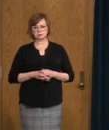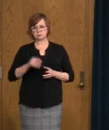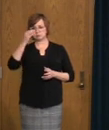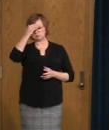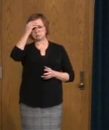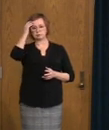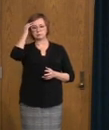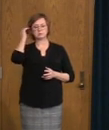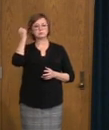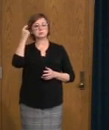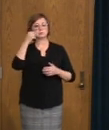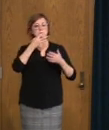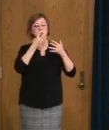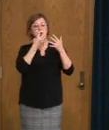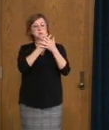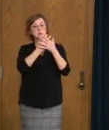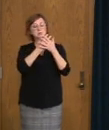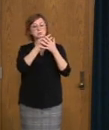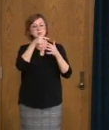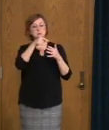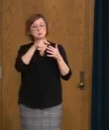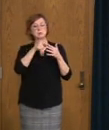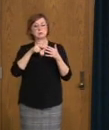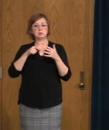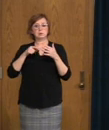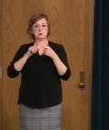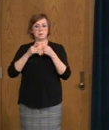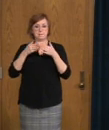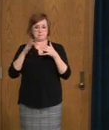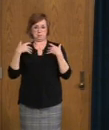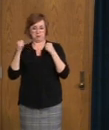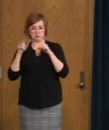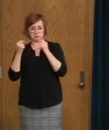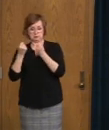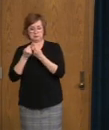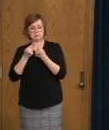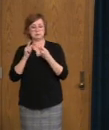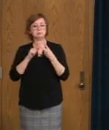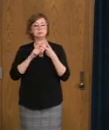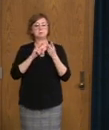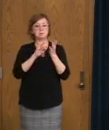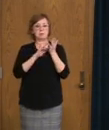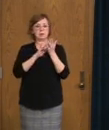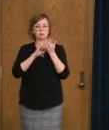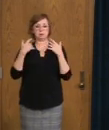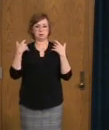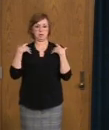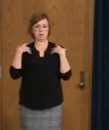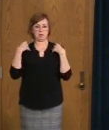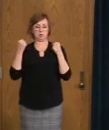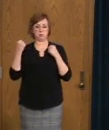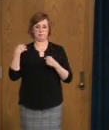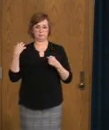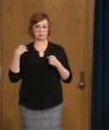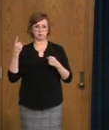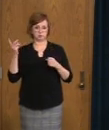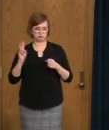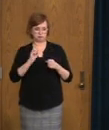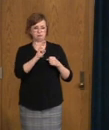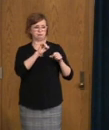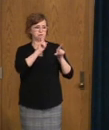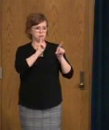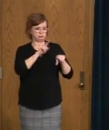the corrections environment, our medical health officer and public health teams, they definitely respond and they establish a